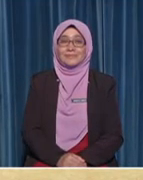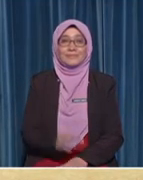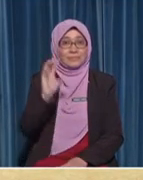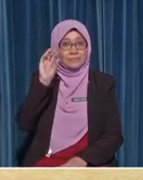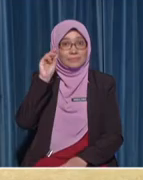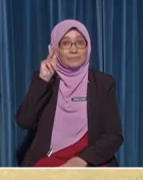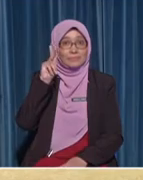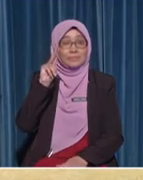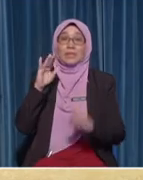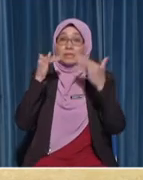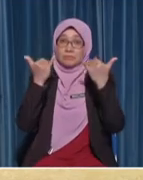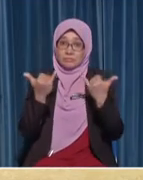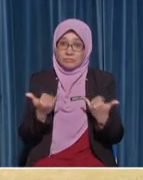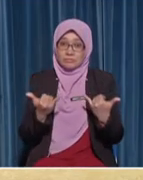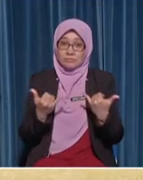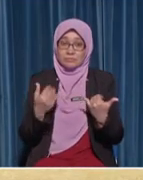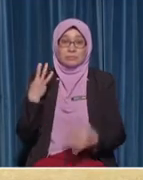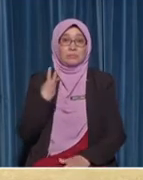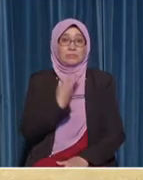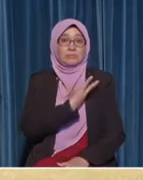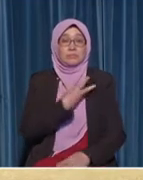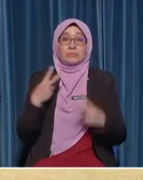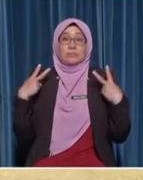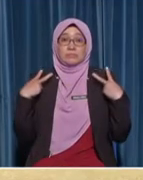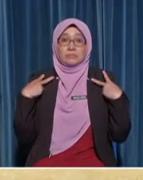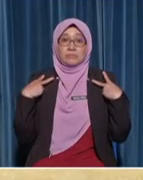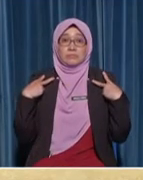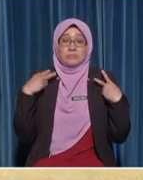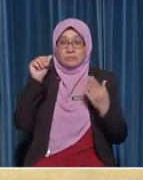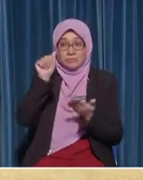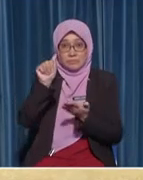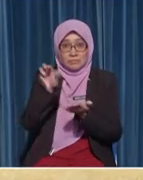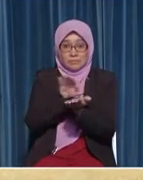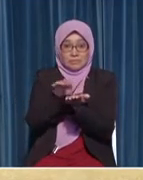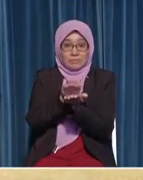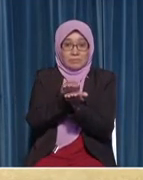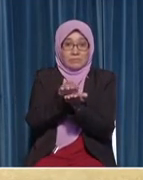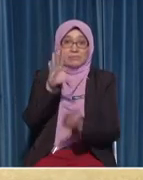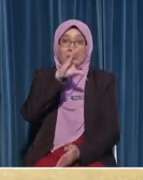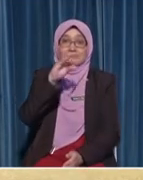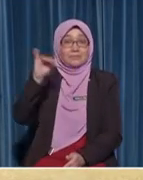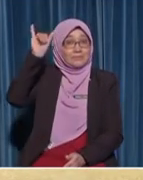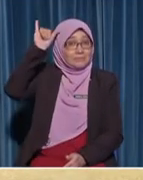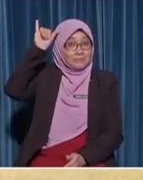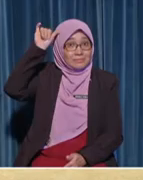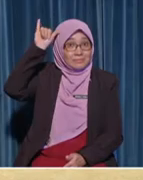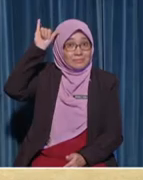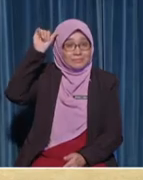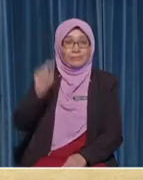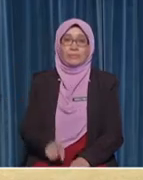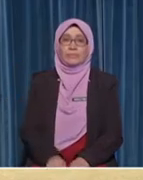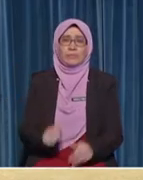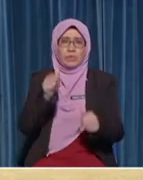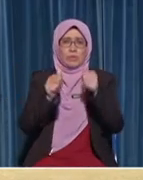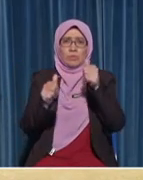Okay, now we have a rat and a cow. Which